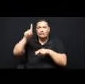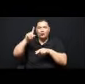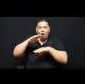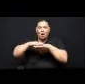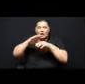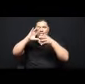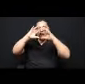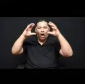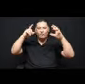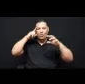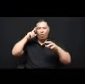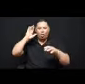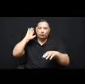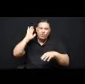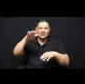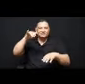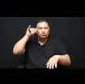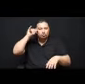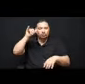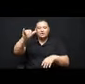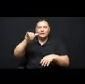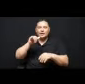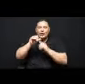sounding a trumpet you never learned to play.